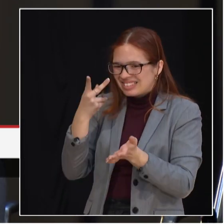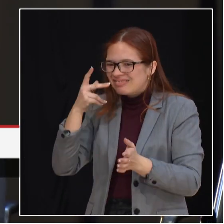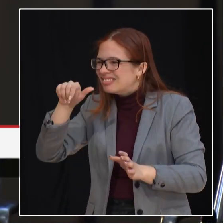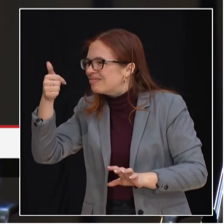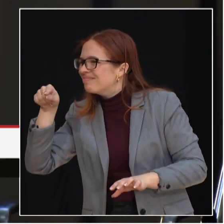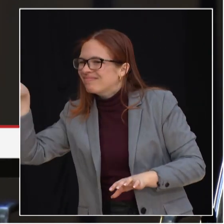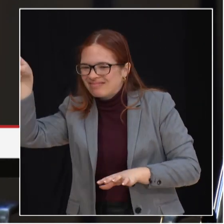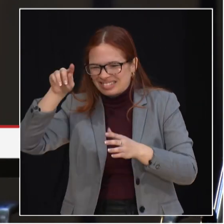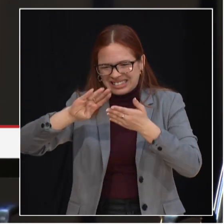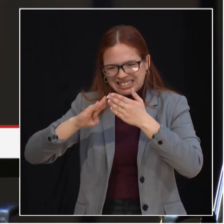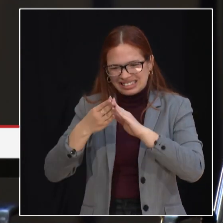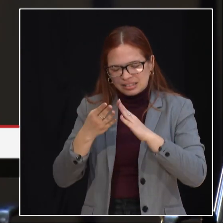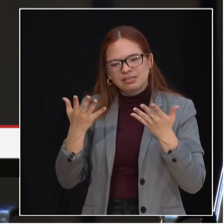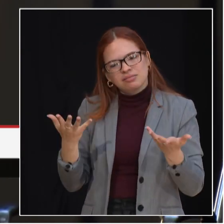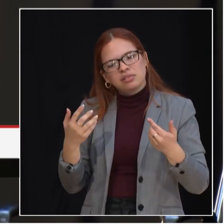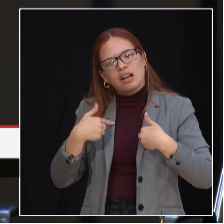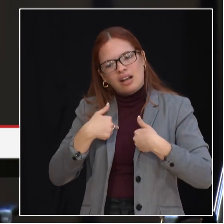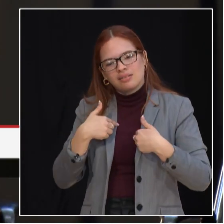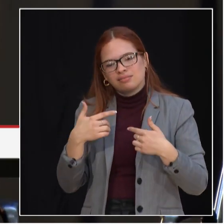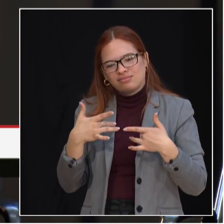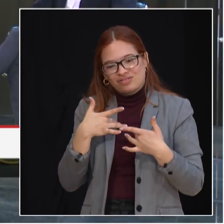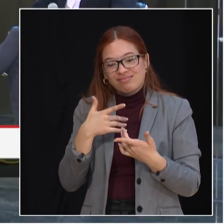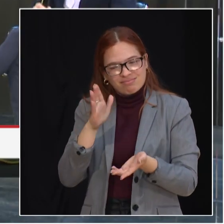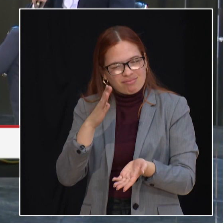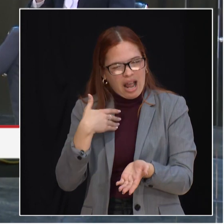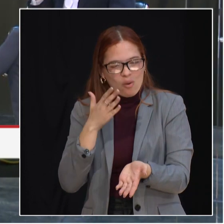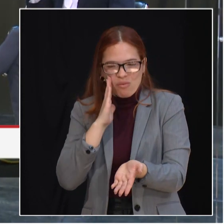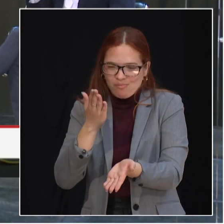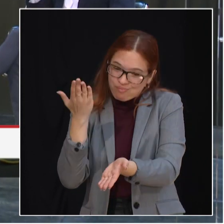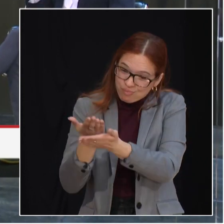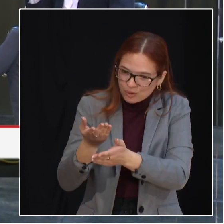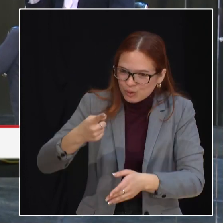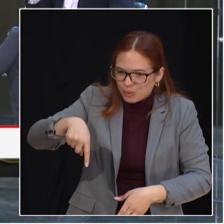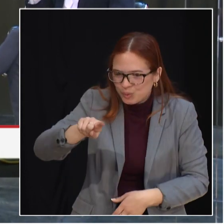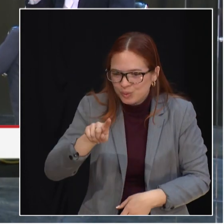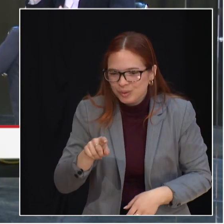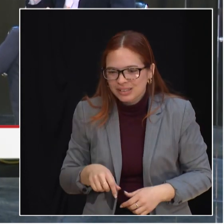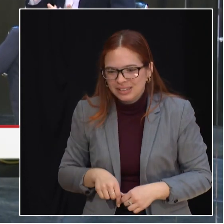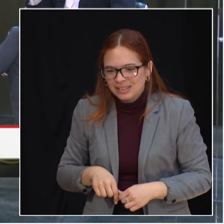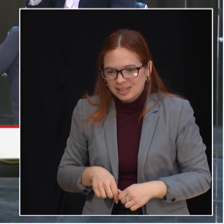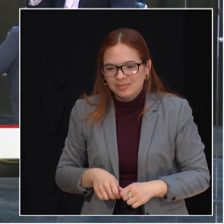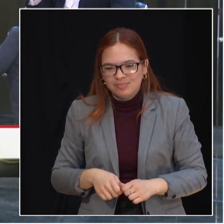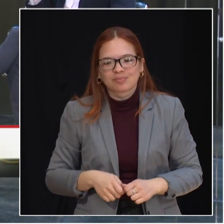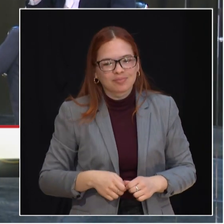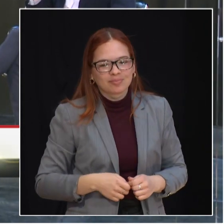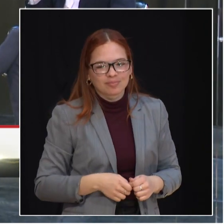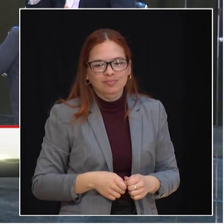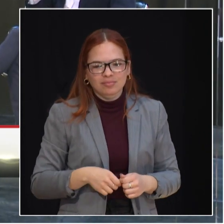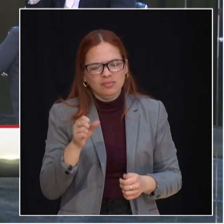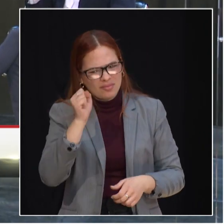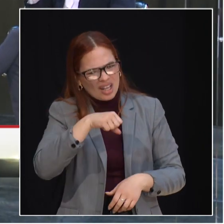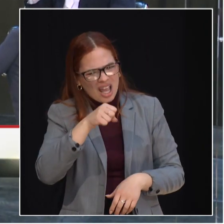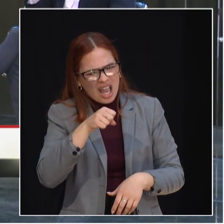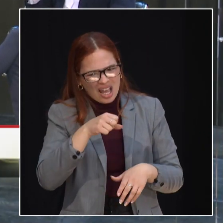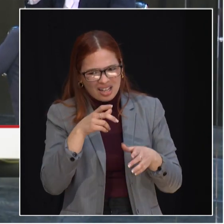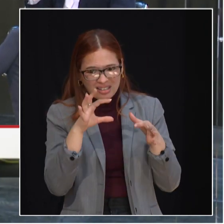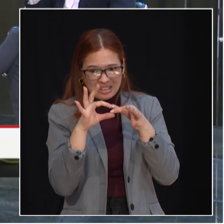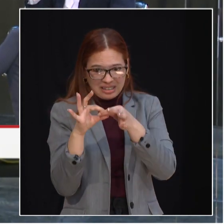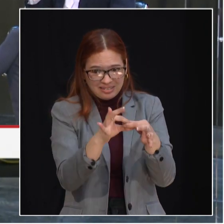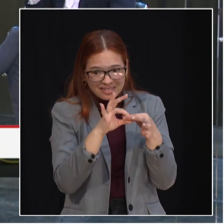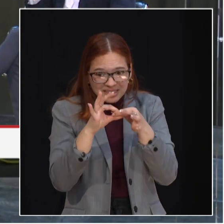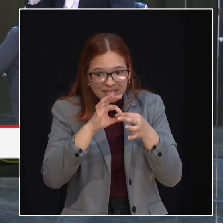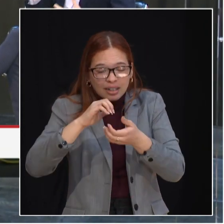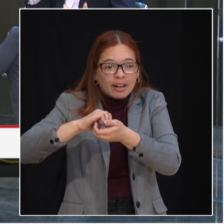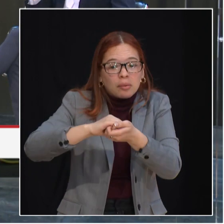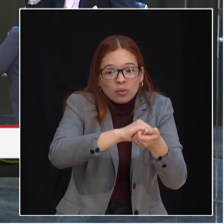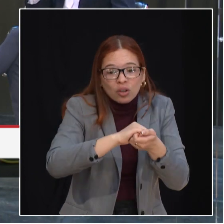when we get there soon. Fantastic. How about you? Similar story. It's about collaboration. It works better when we are